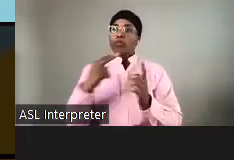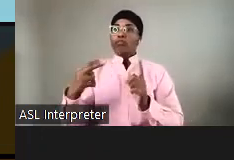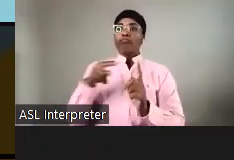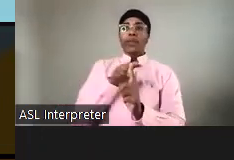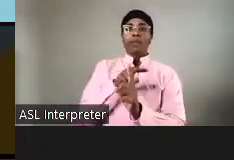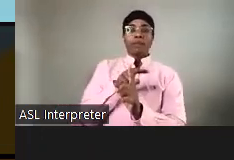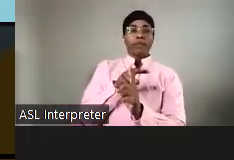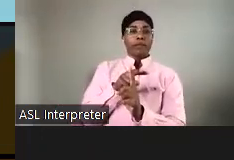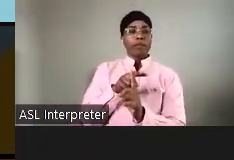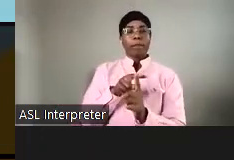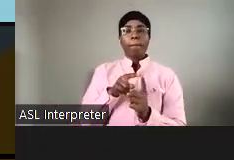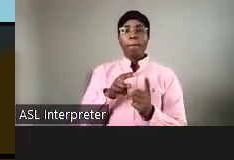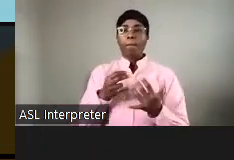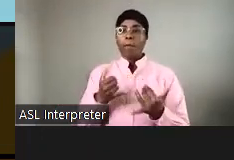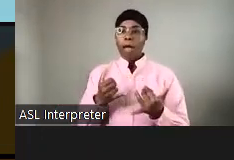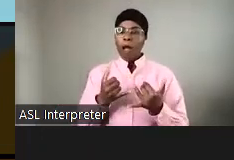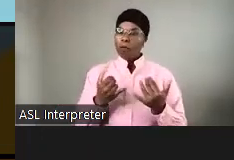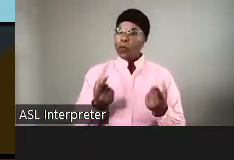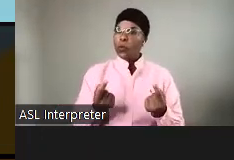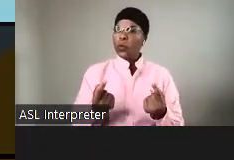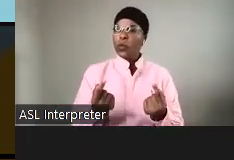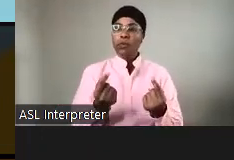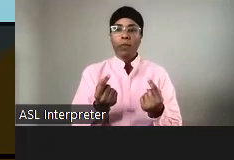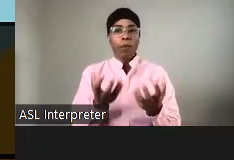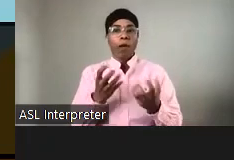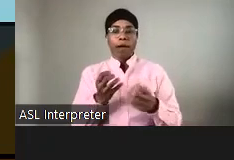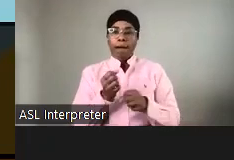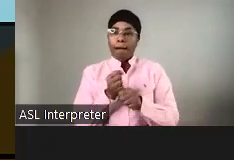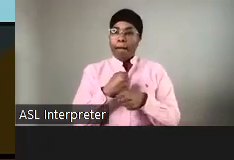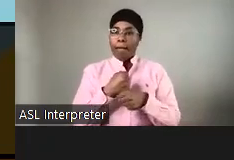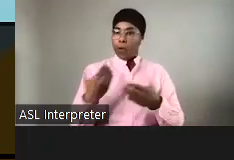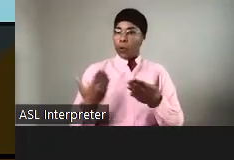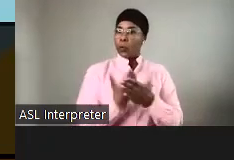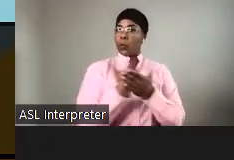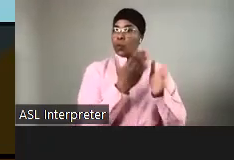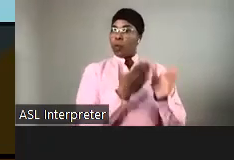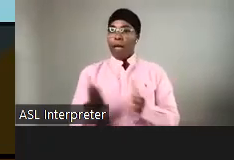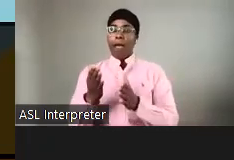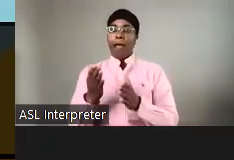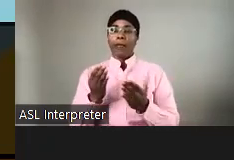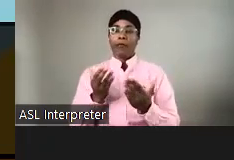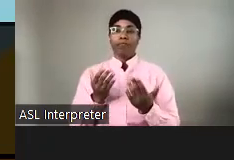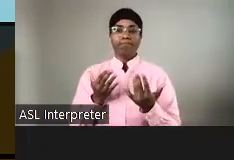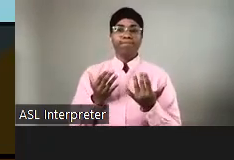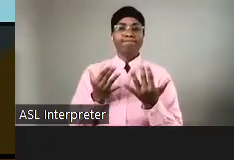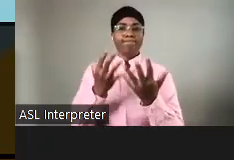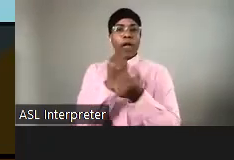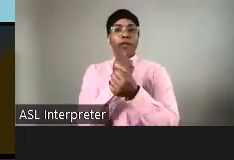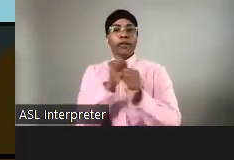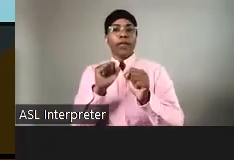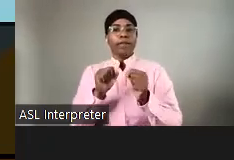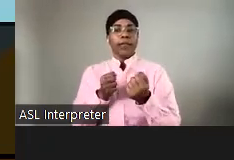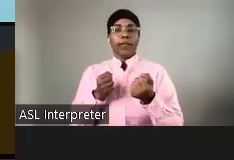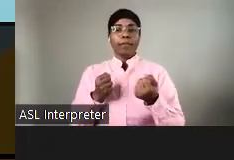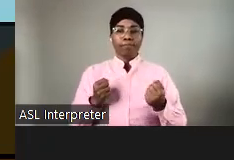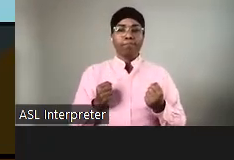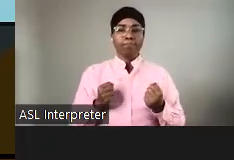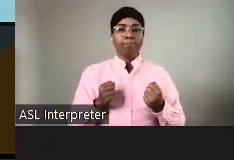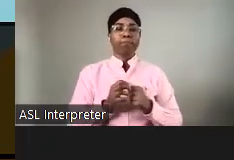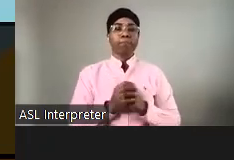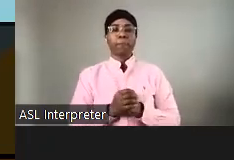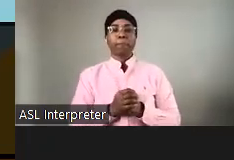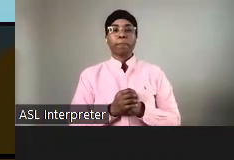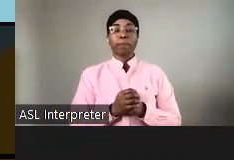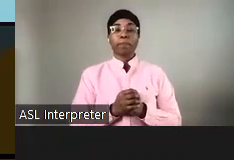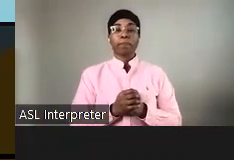enhance both fire safety and ecosystem resilience as we're doing this. So really, at the end,